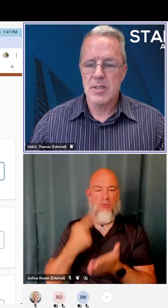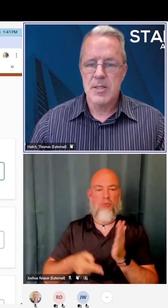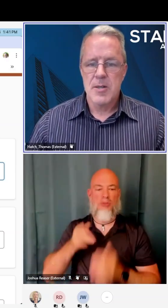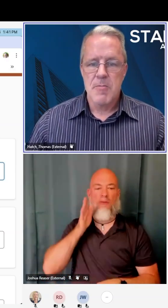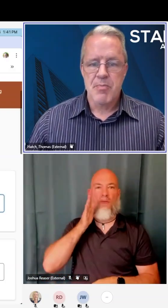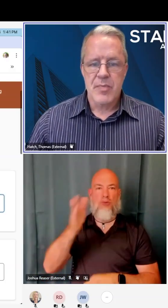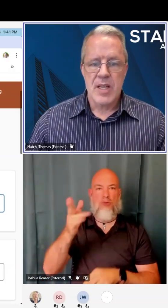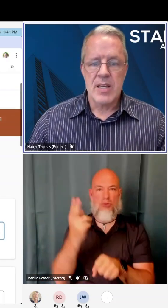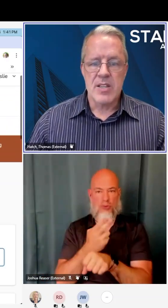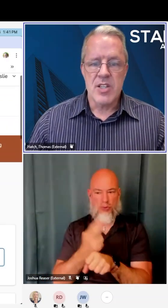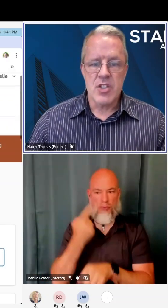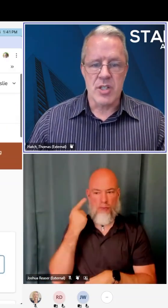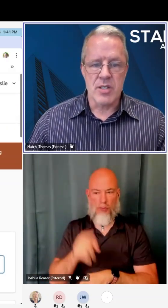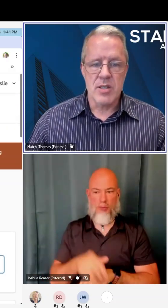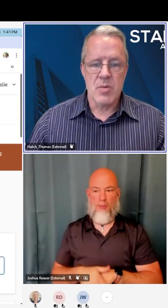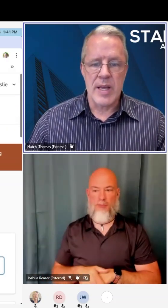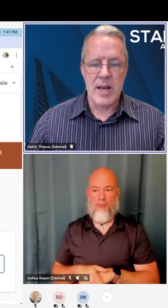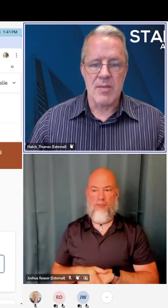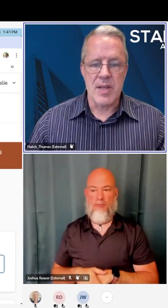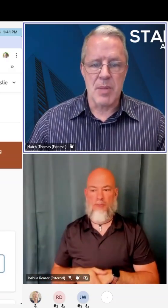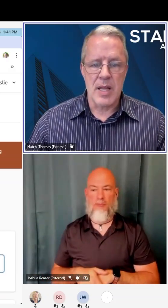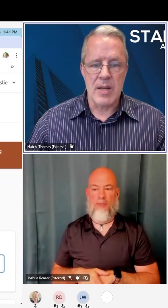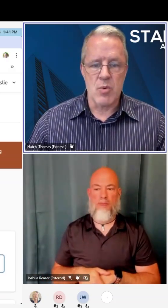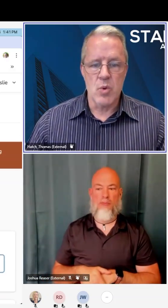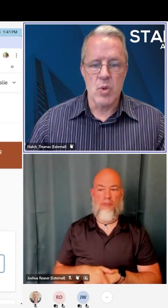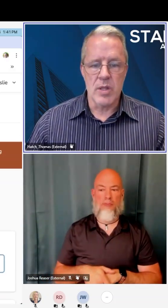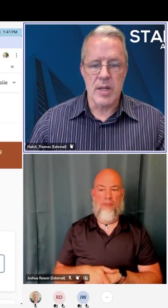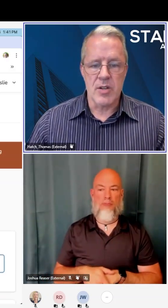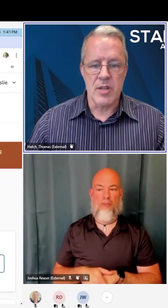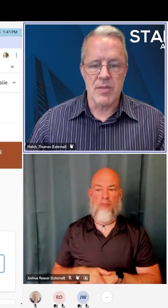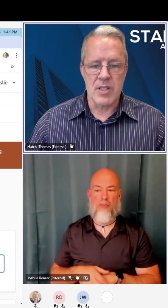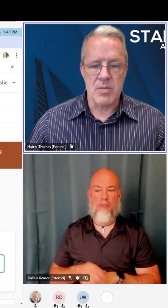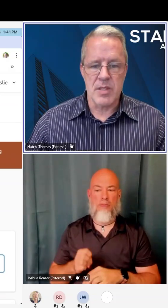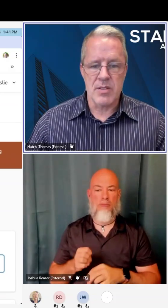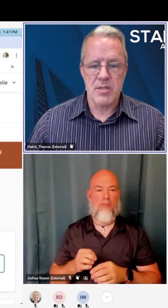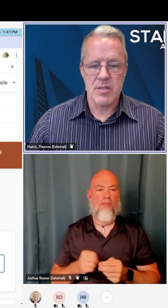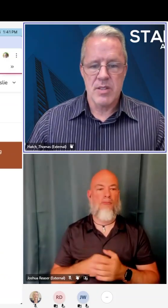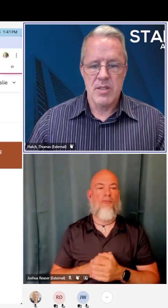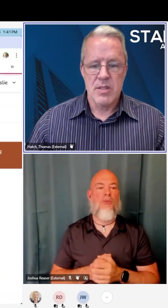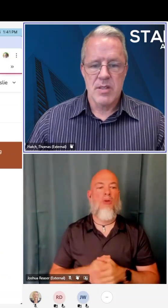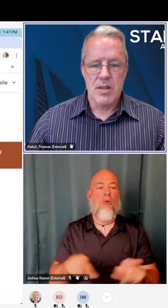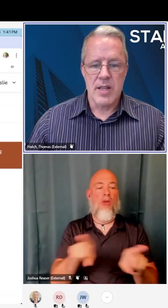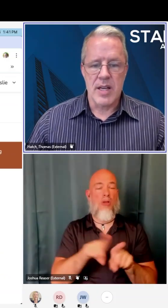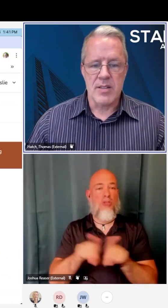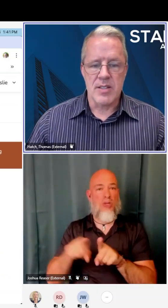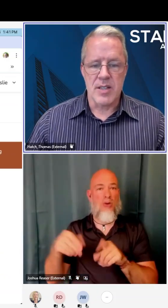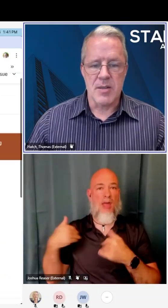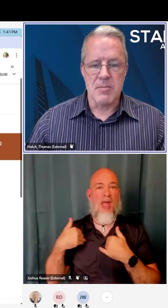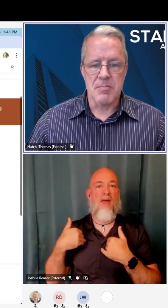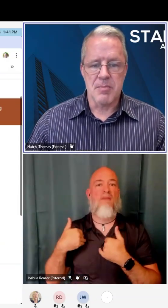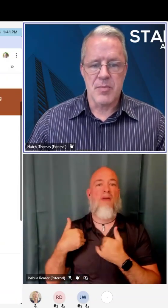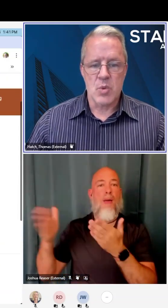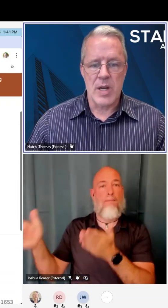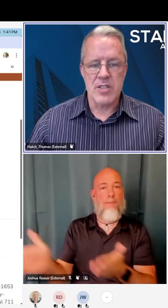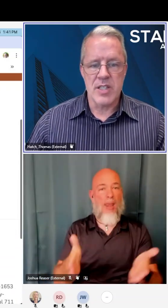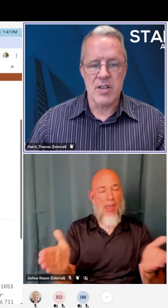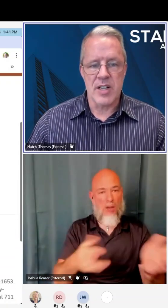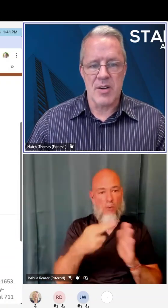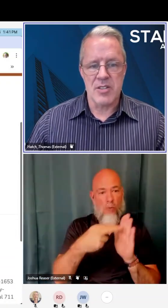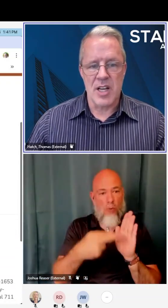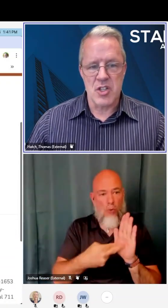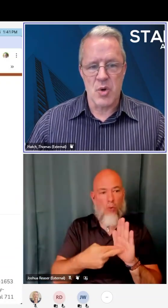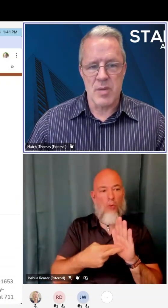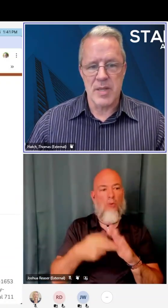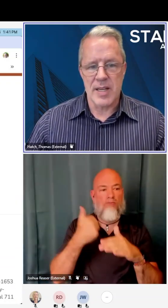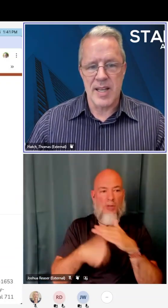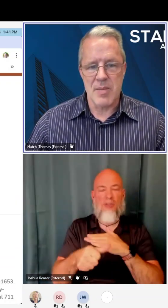for. In addition, we have a plan rule under investments that twice a year